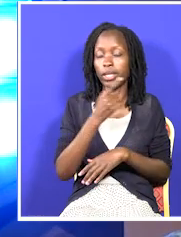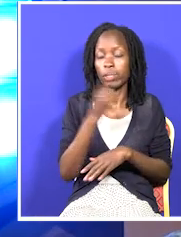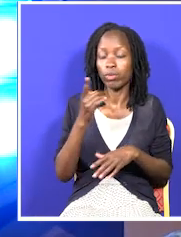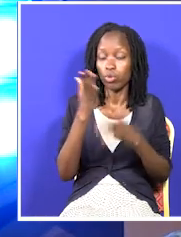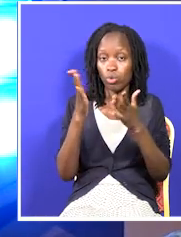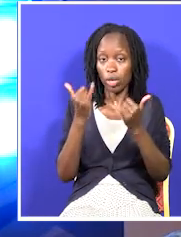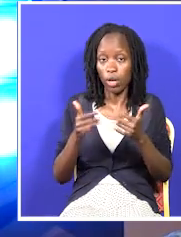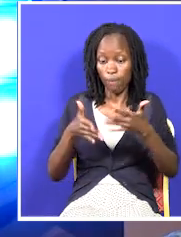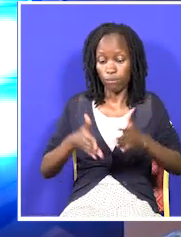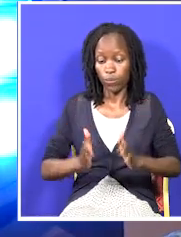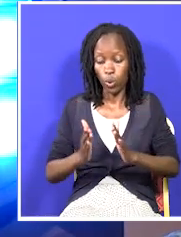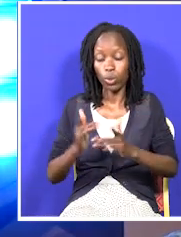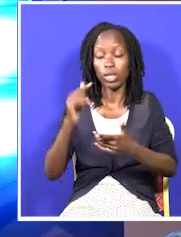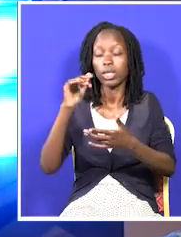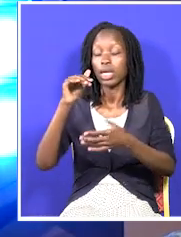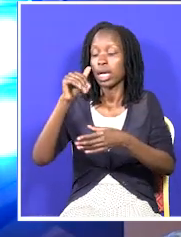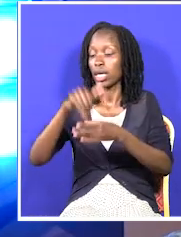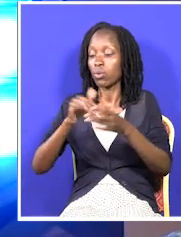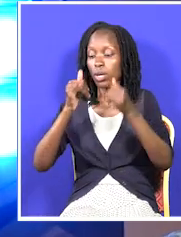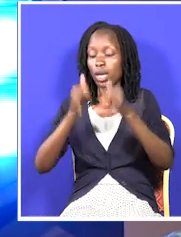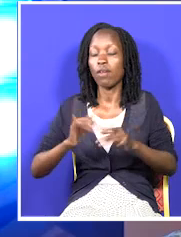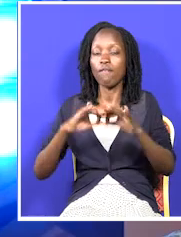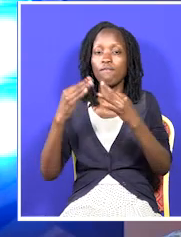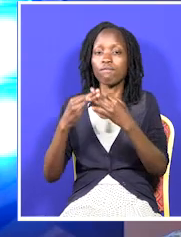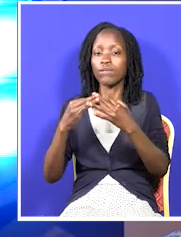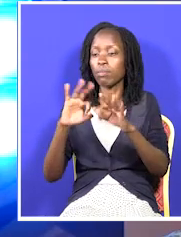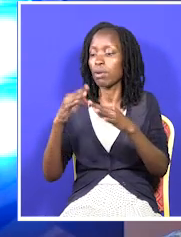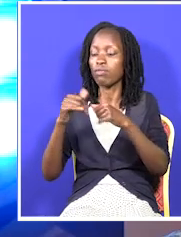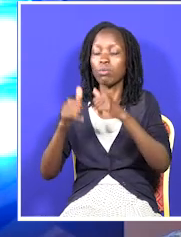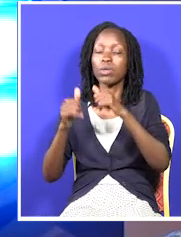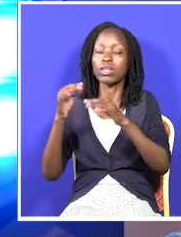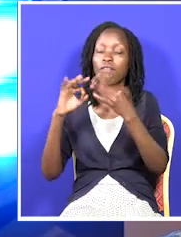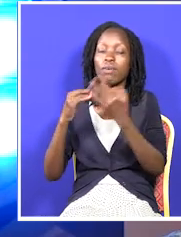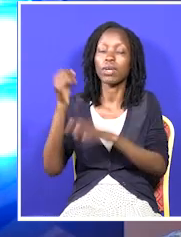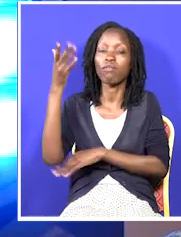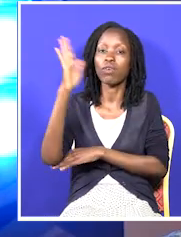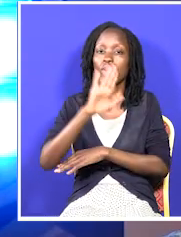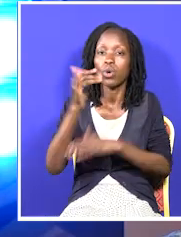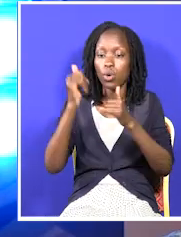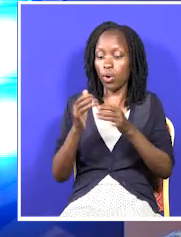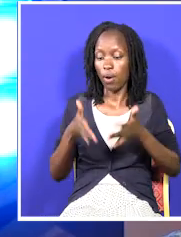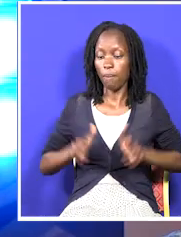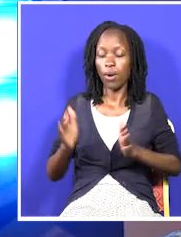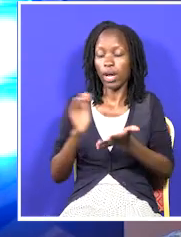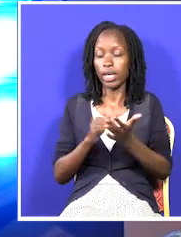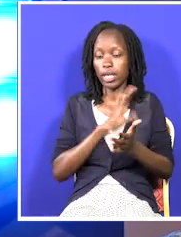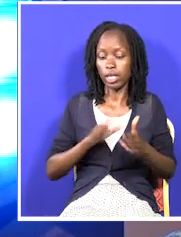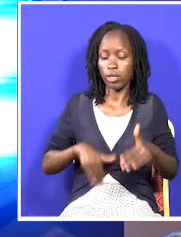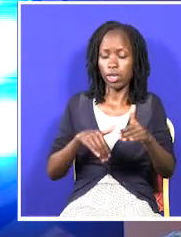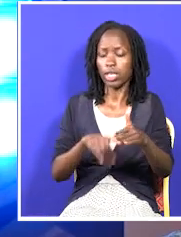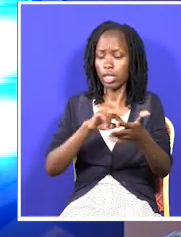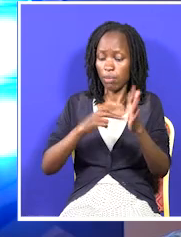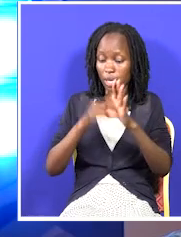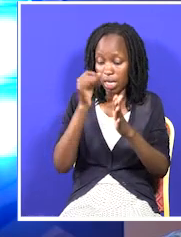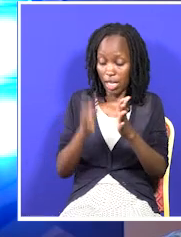now been born into a new family, and that is the family of God. You are now a born-again Christian, meaning that if